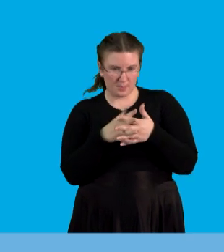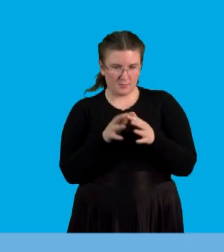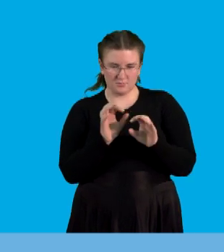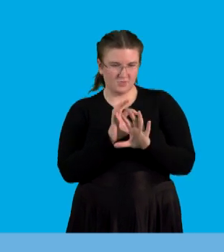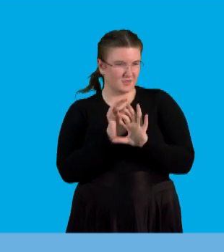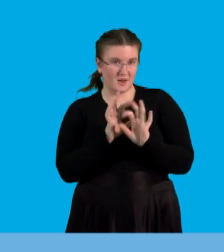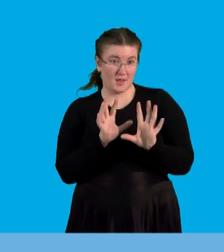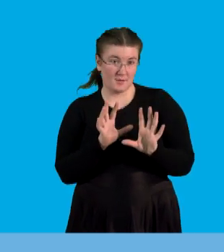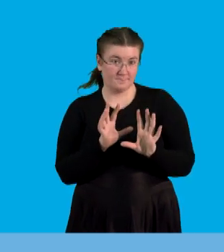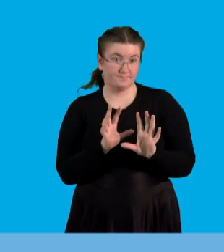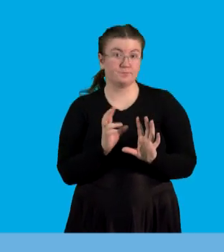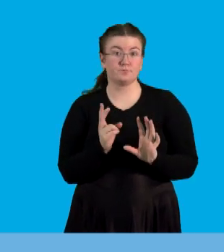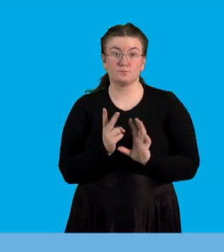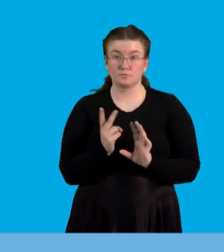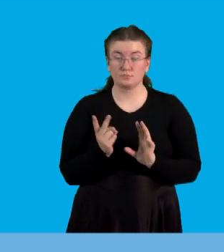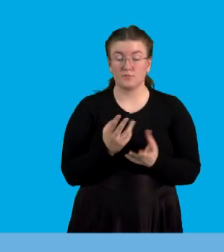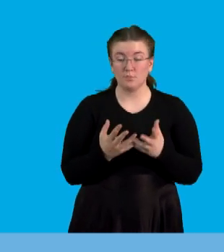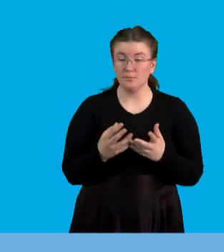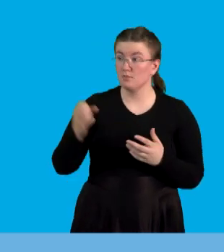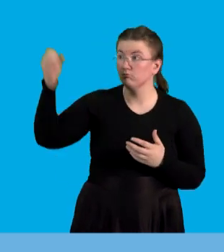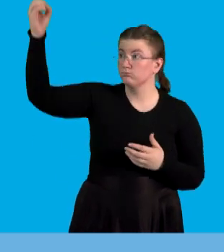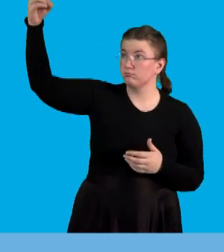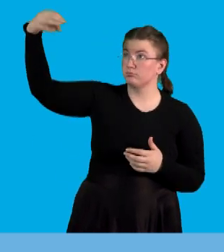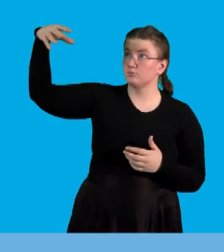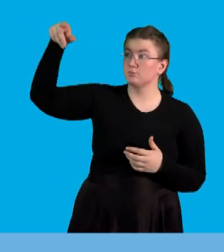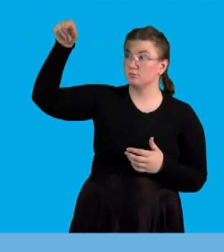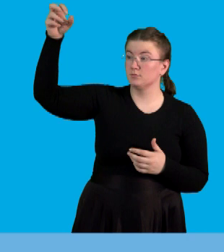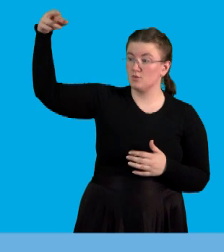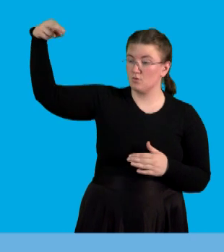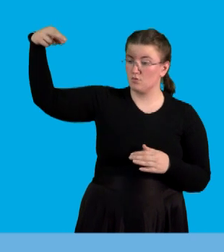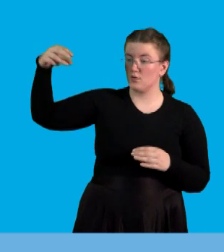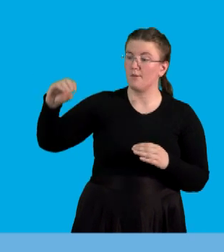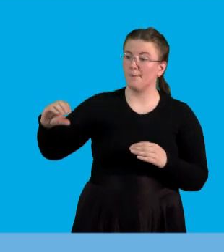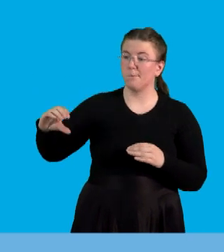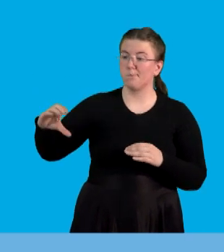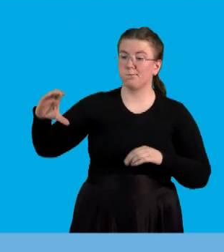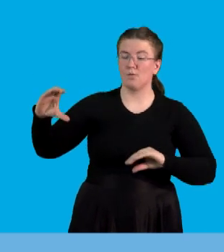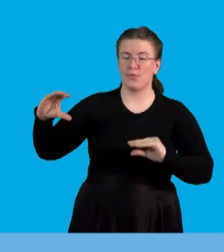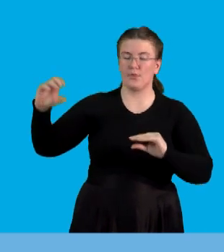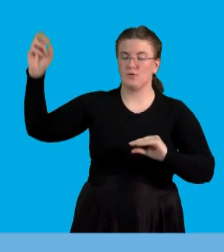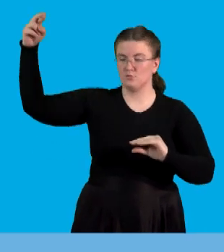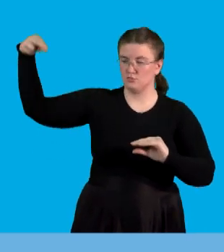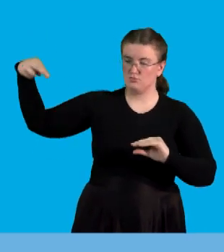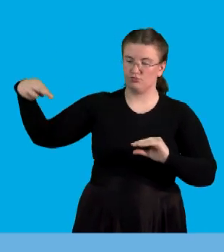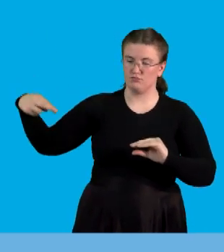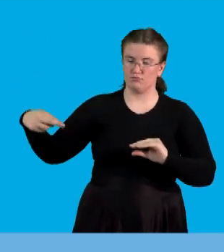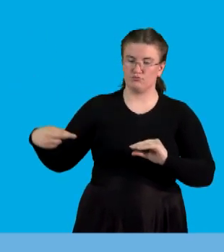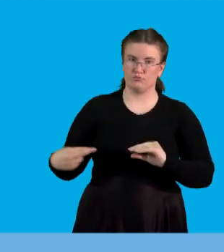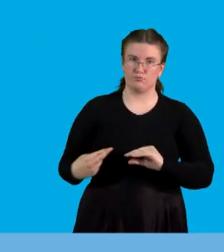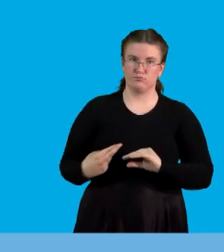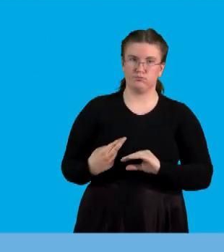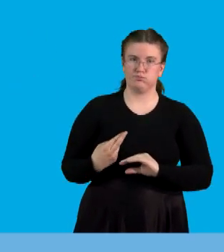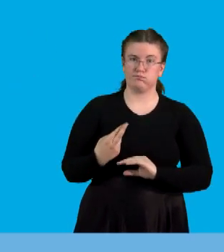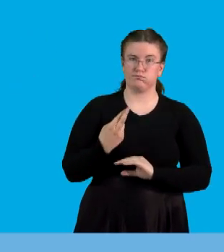also said that if a light is moving from a more to a less dense, it is going to speed up and bend. And in this case,